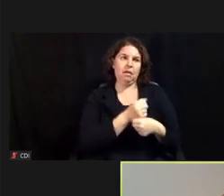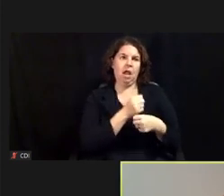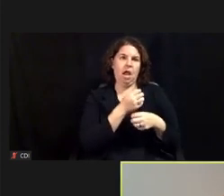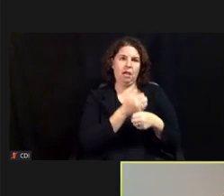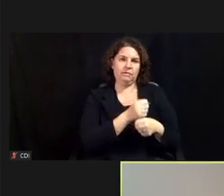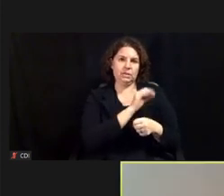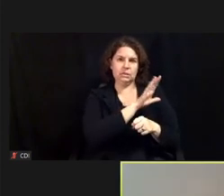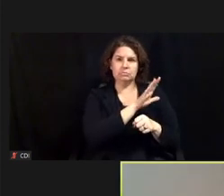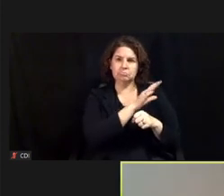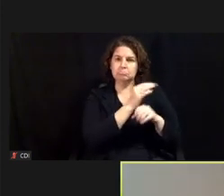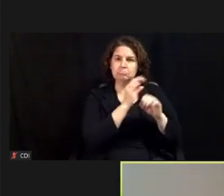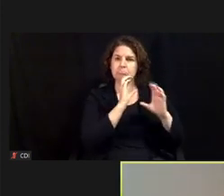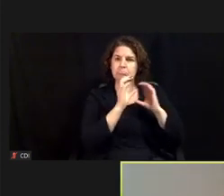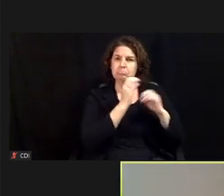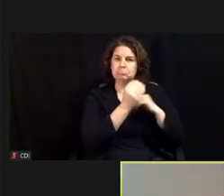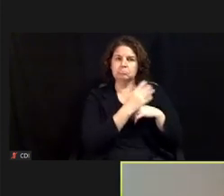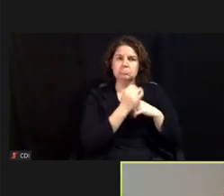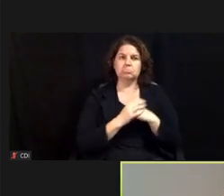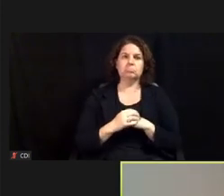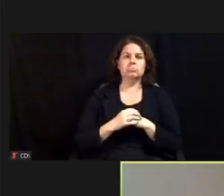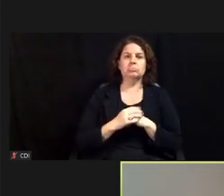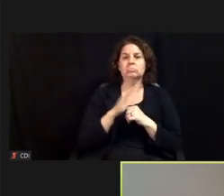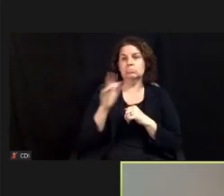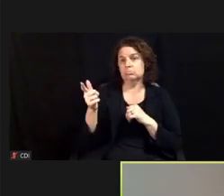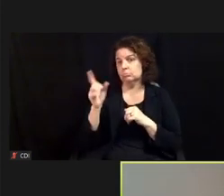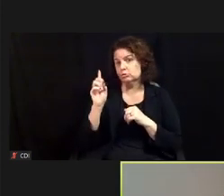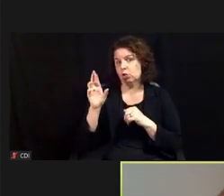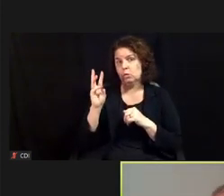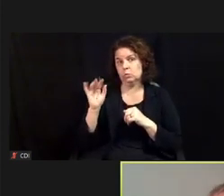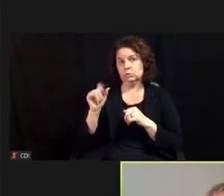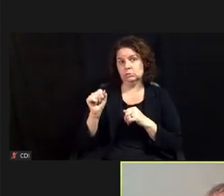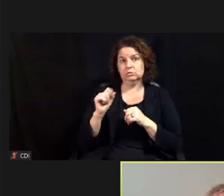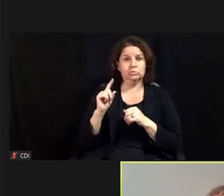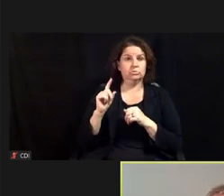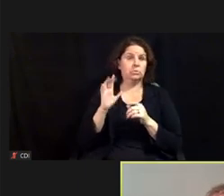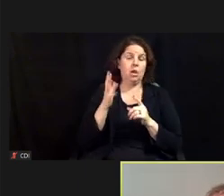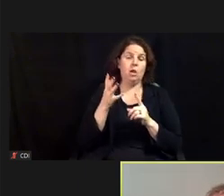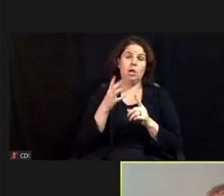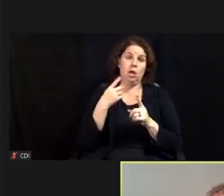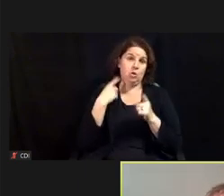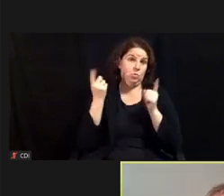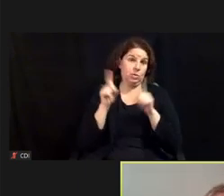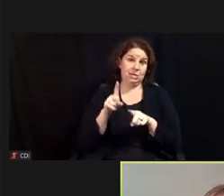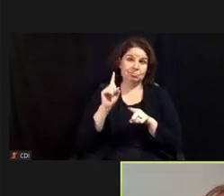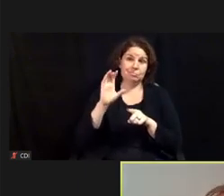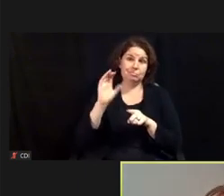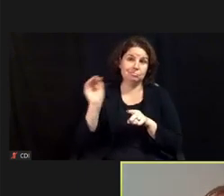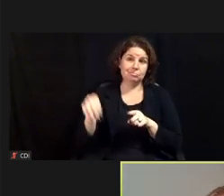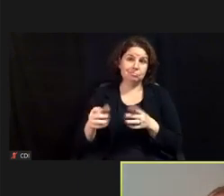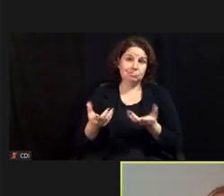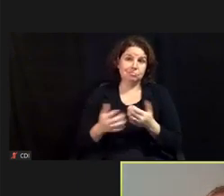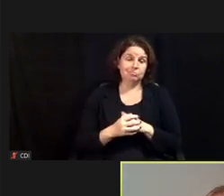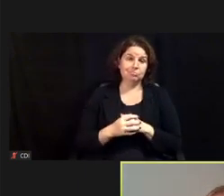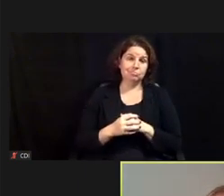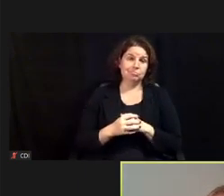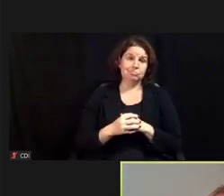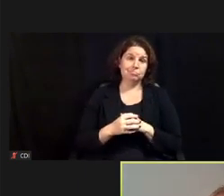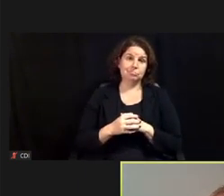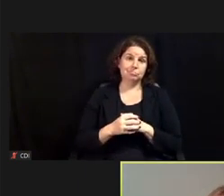We're also seeing the same thing here. I mean, I'll just add to that, and I agree completely with Benita McLaren, that